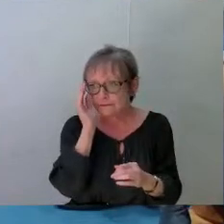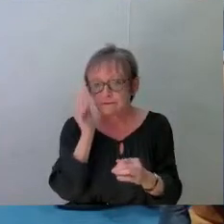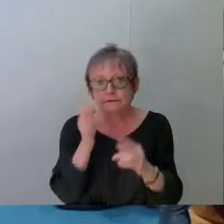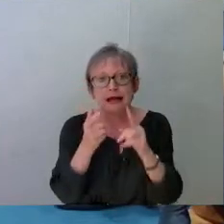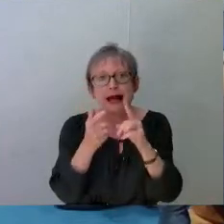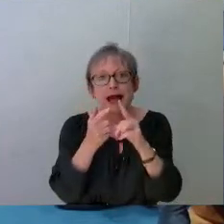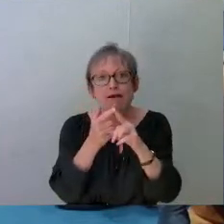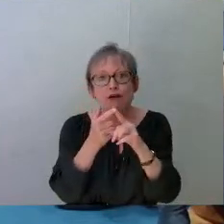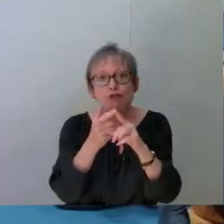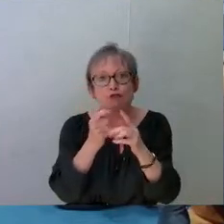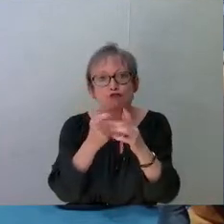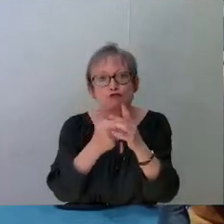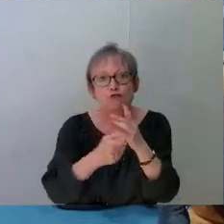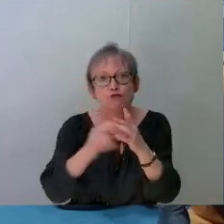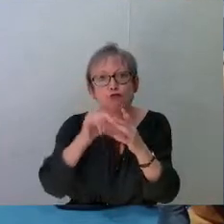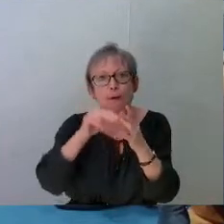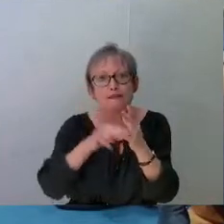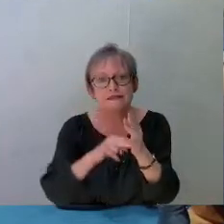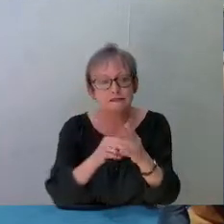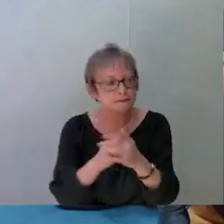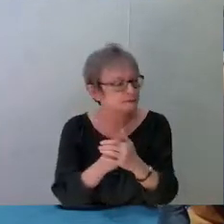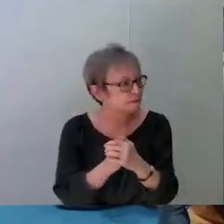Evan Robertson.